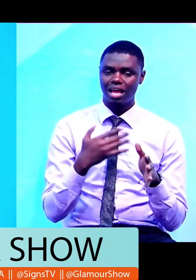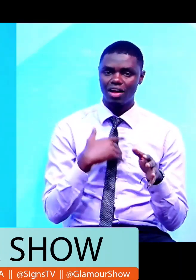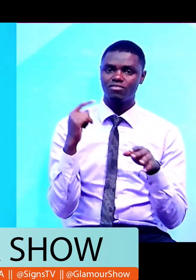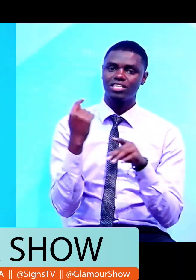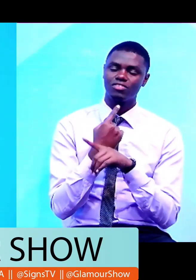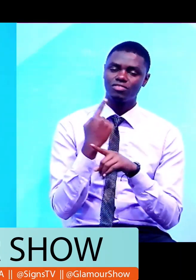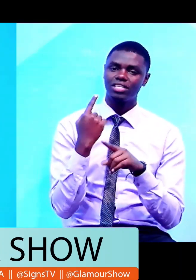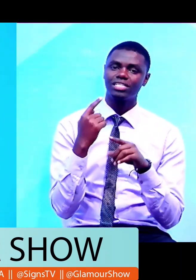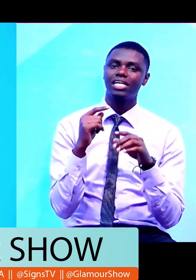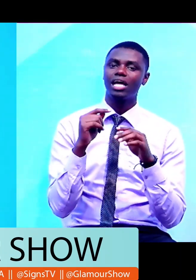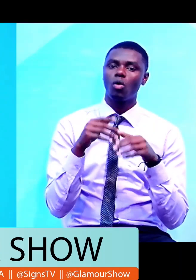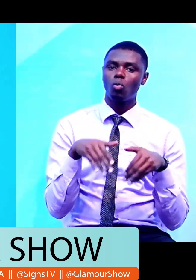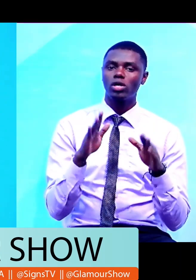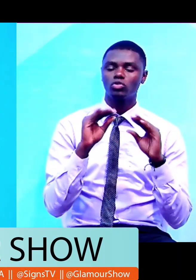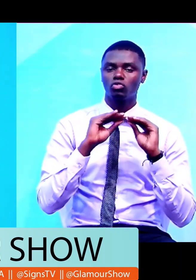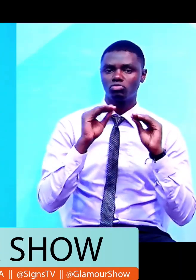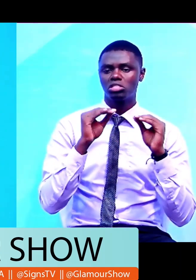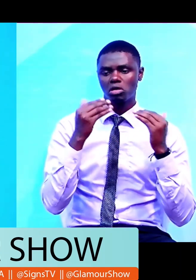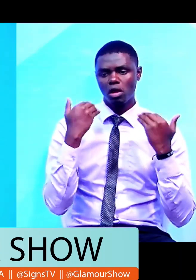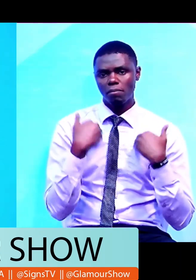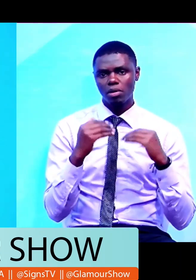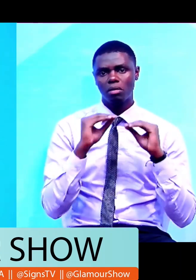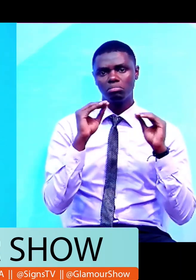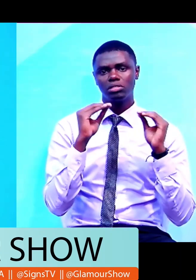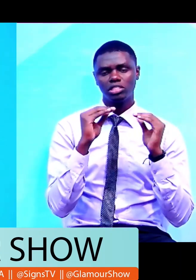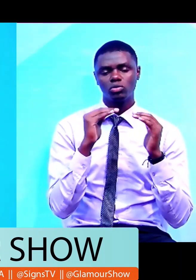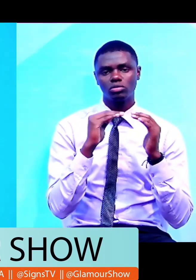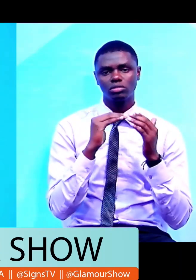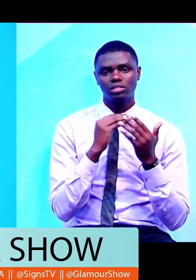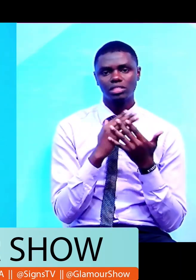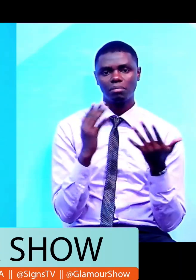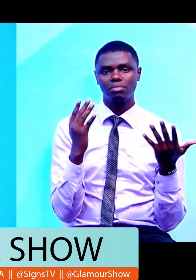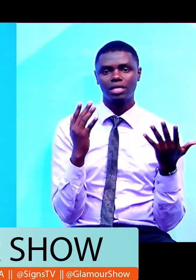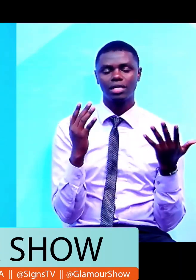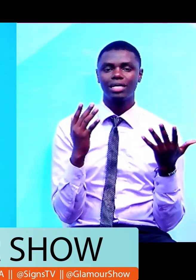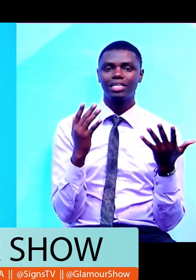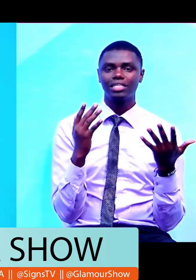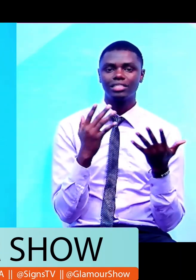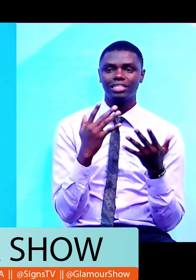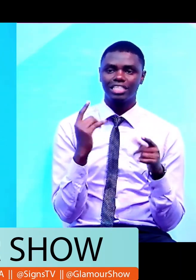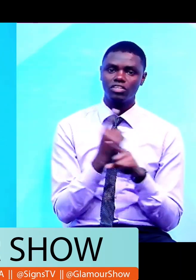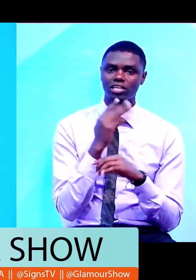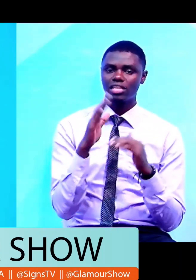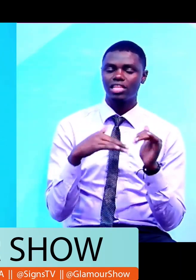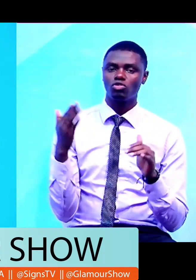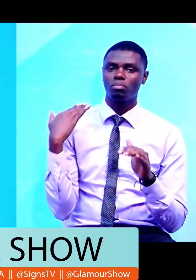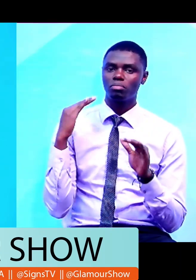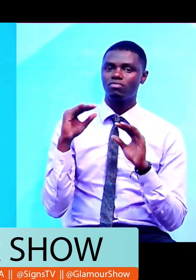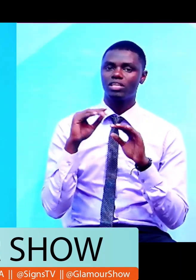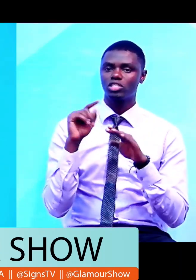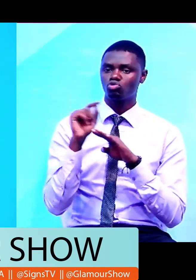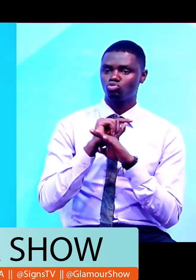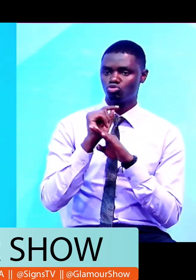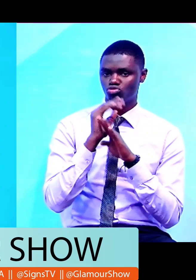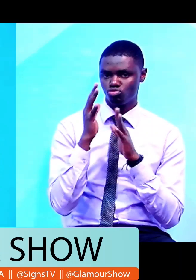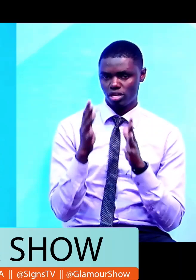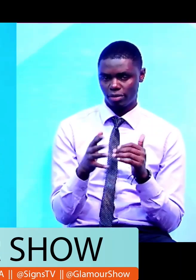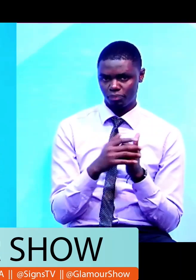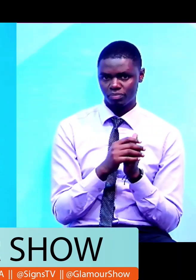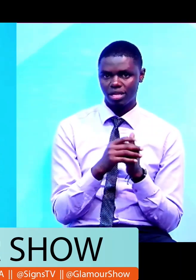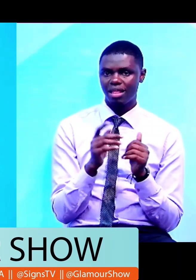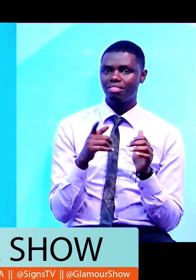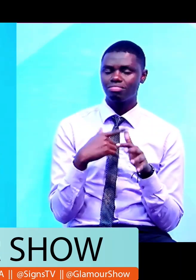of teaching you. I might be teaching you something different than your previous trainer, and you find that you